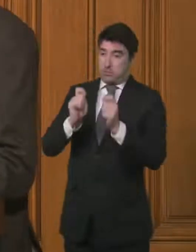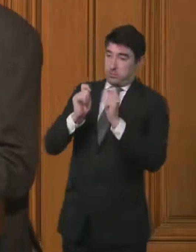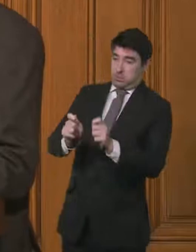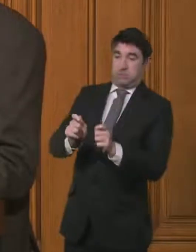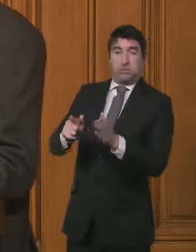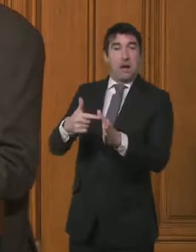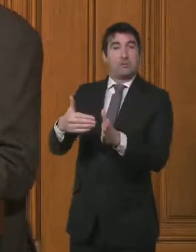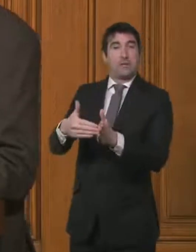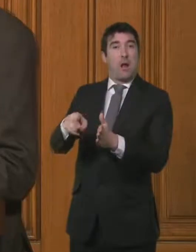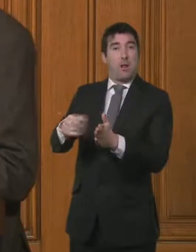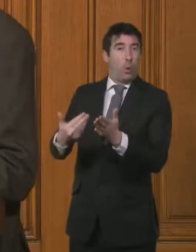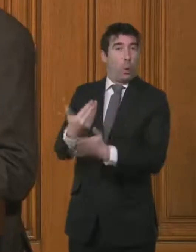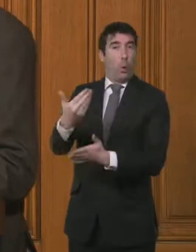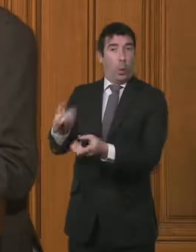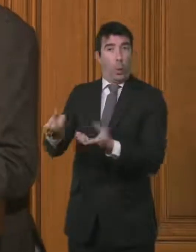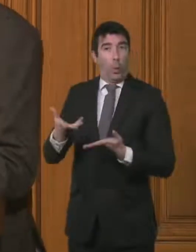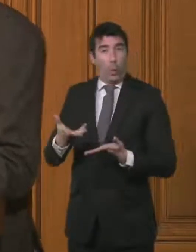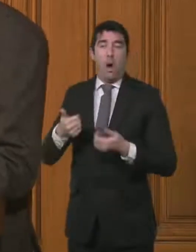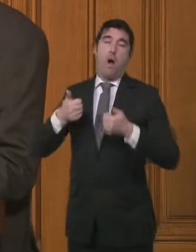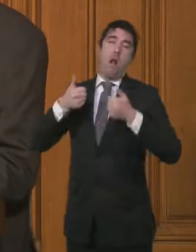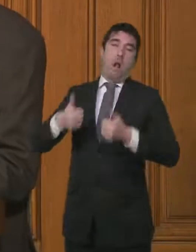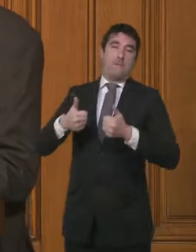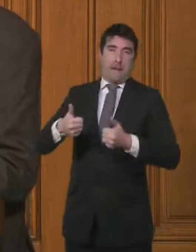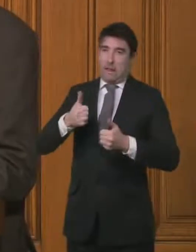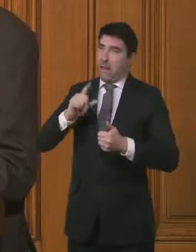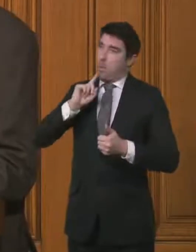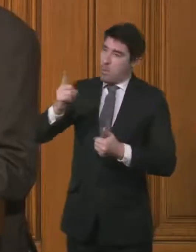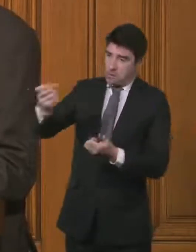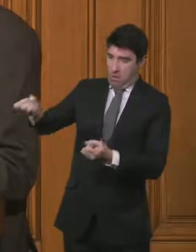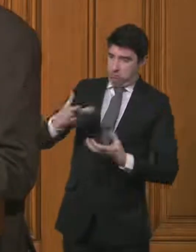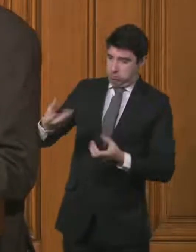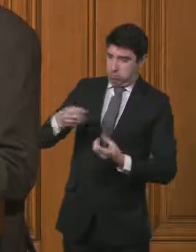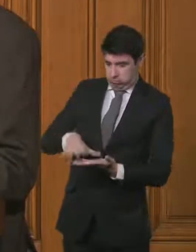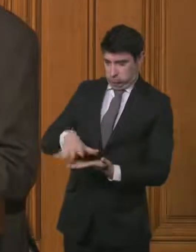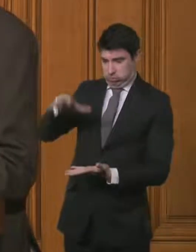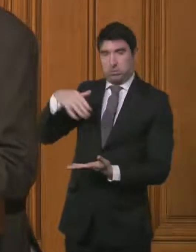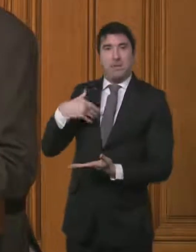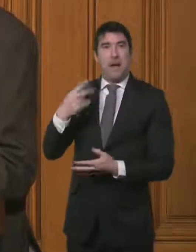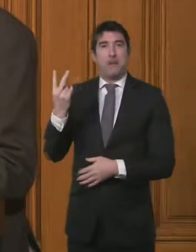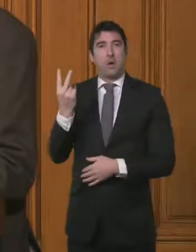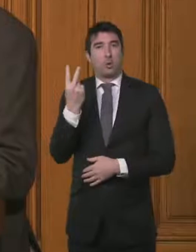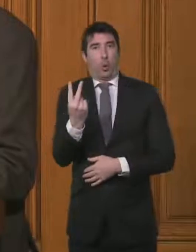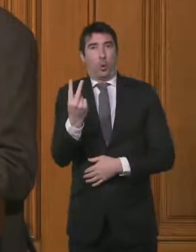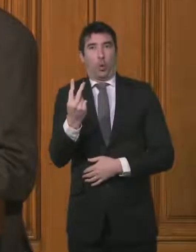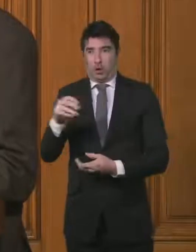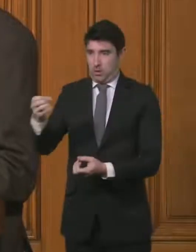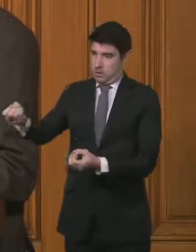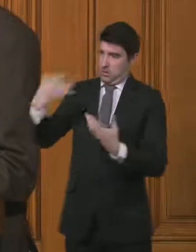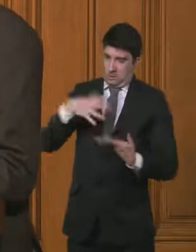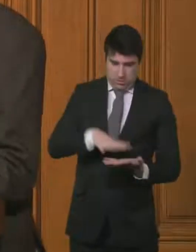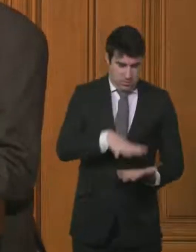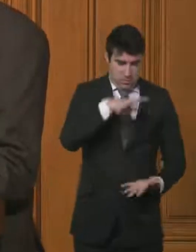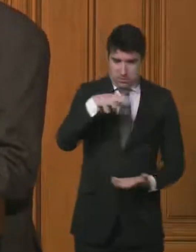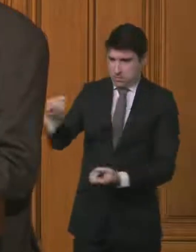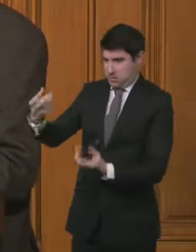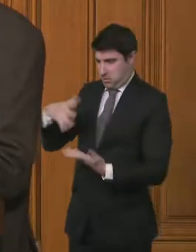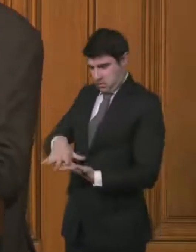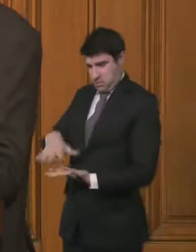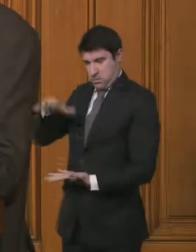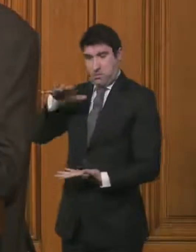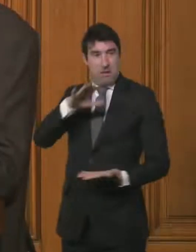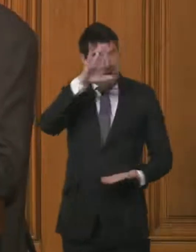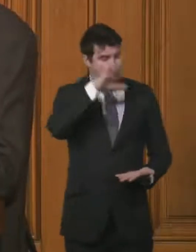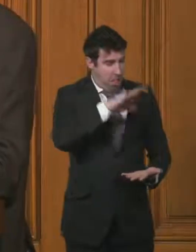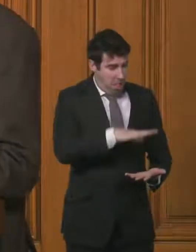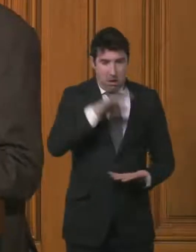hubs and primary care networks beginning on the 4th of January, in other words, next Monday. And that will